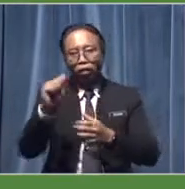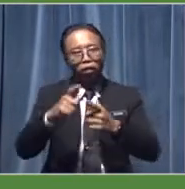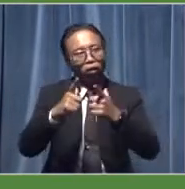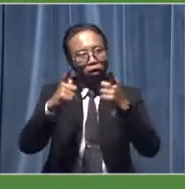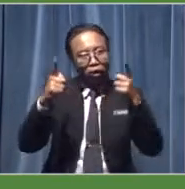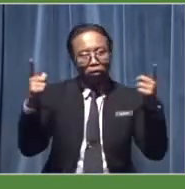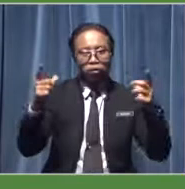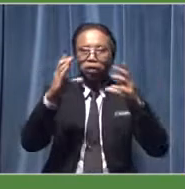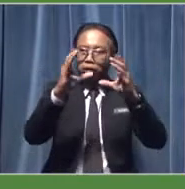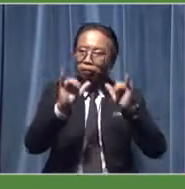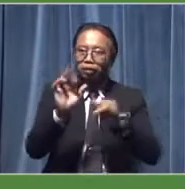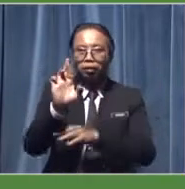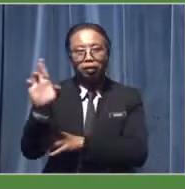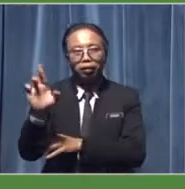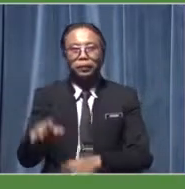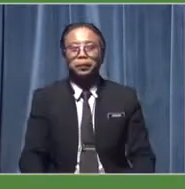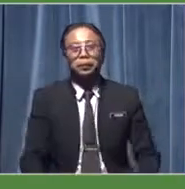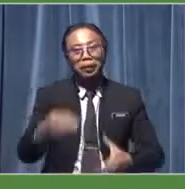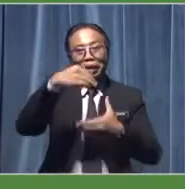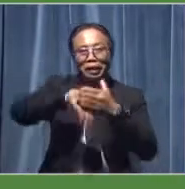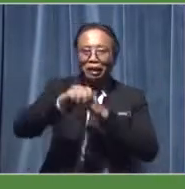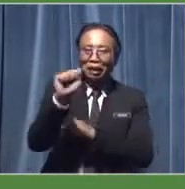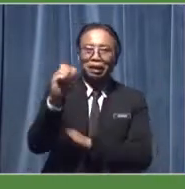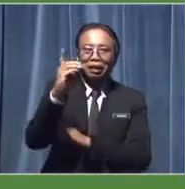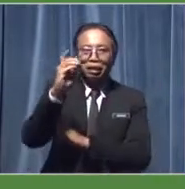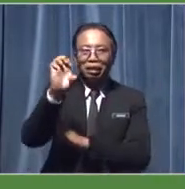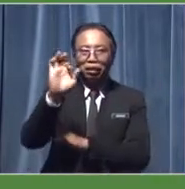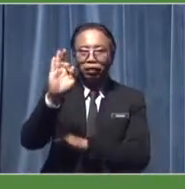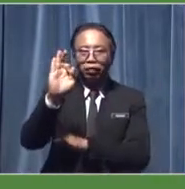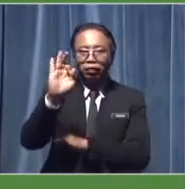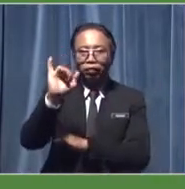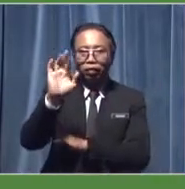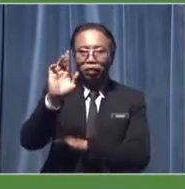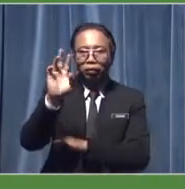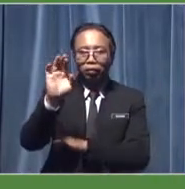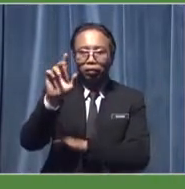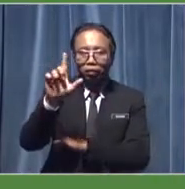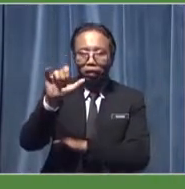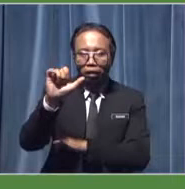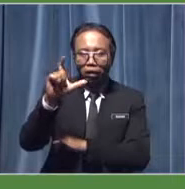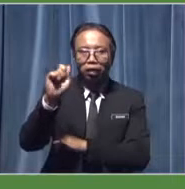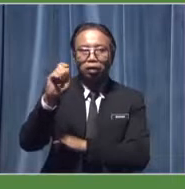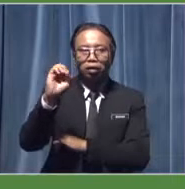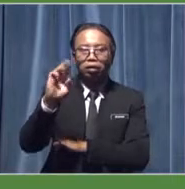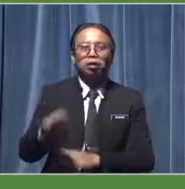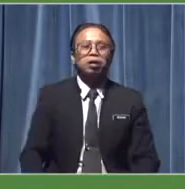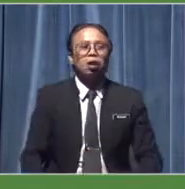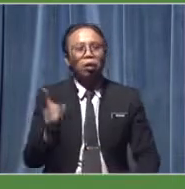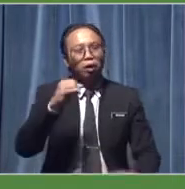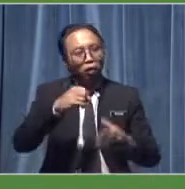capacitor. In a defibrillator, when it is fully